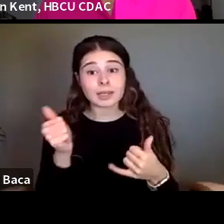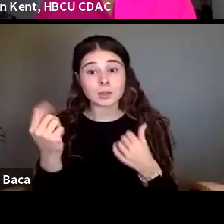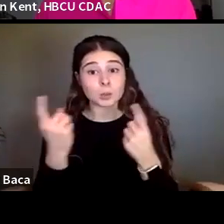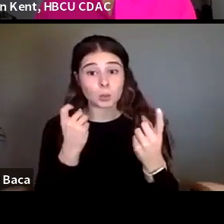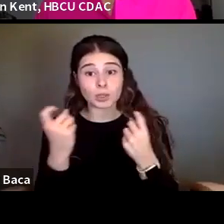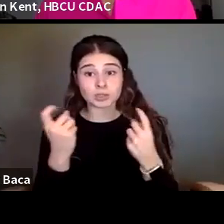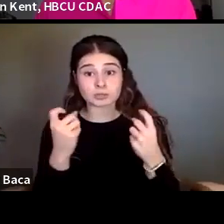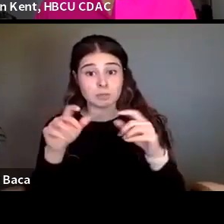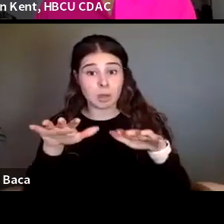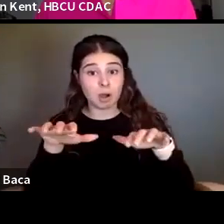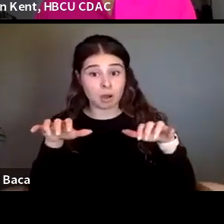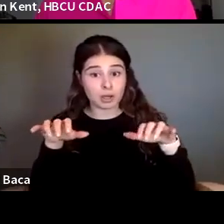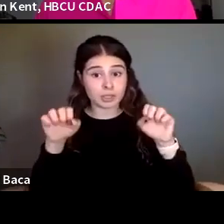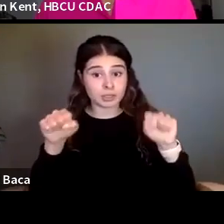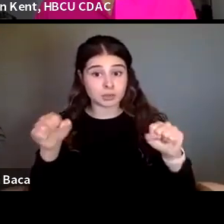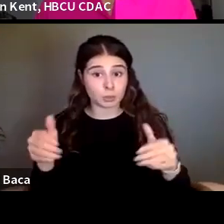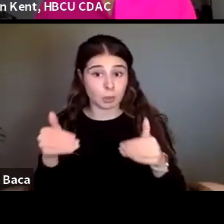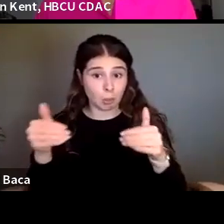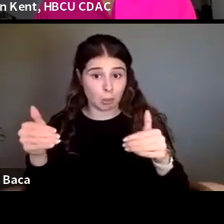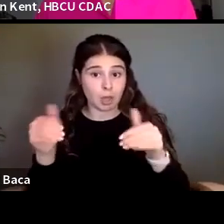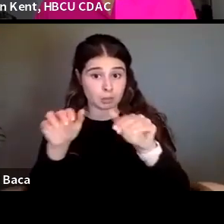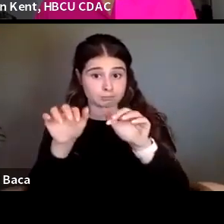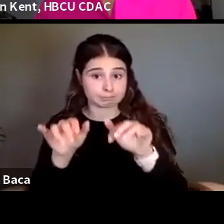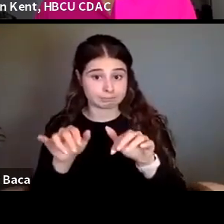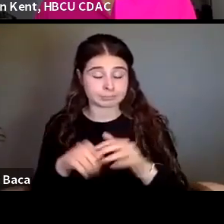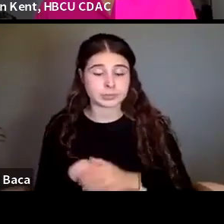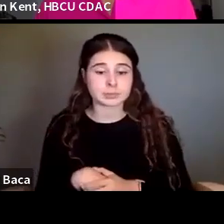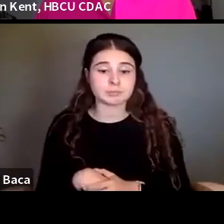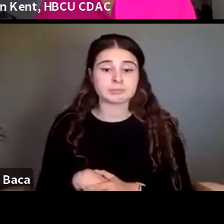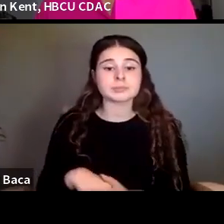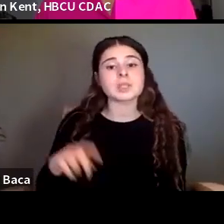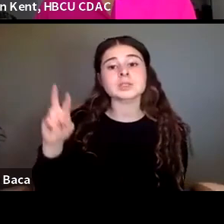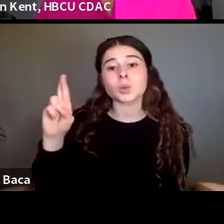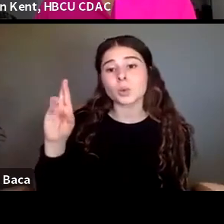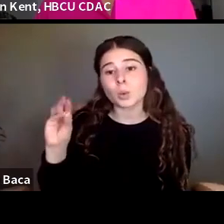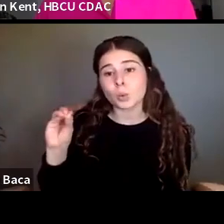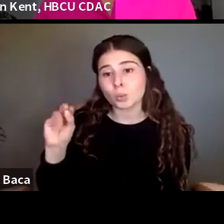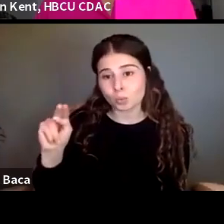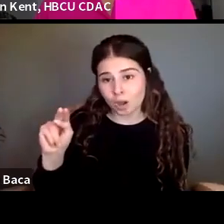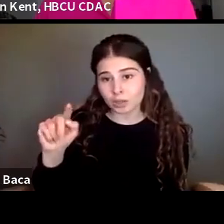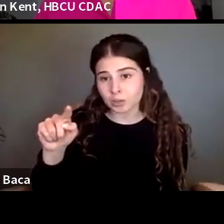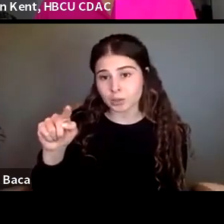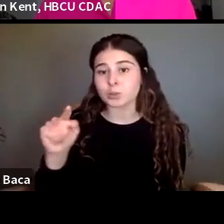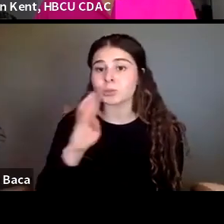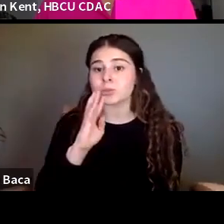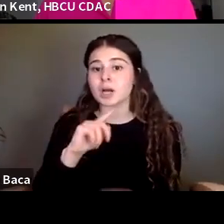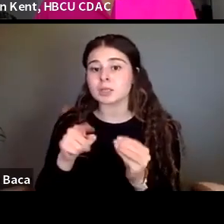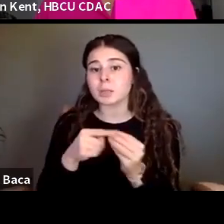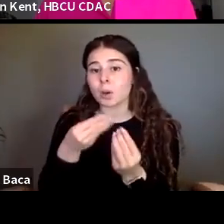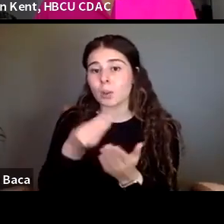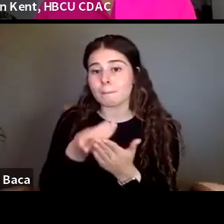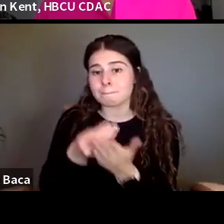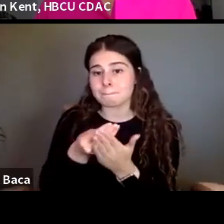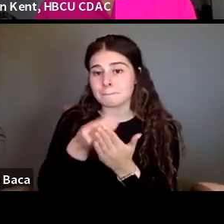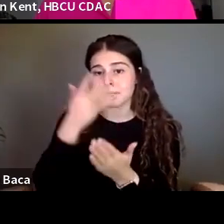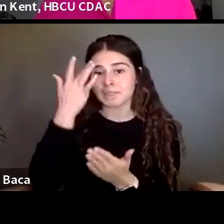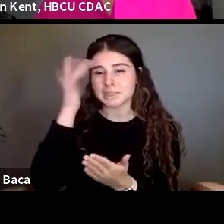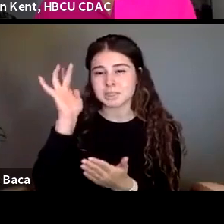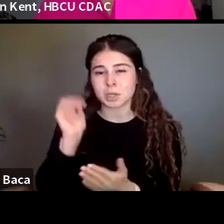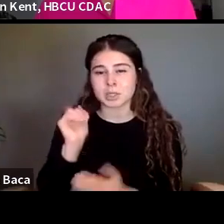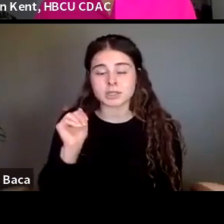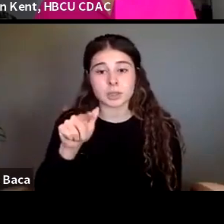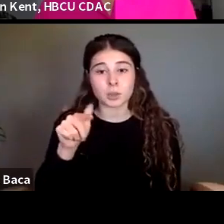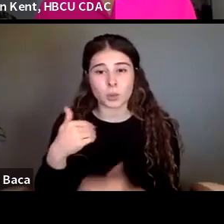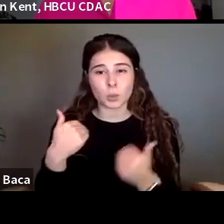any of those. Let me just start with Ron. You talked about Money Smart. I remember a slide that showed, I think, maybe 15